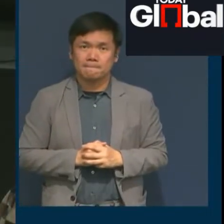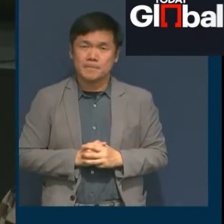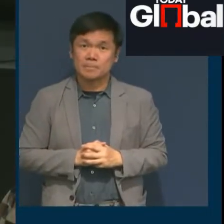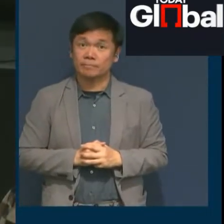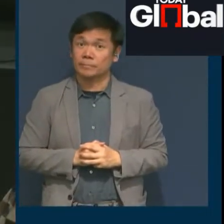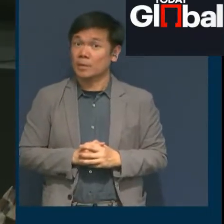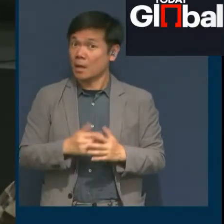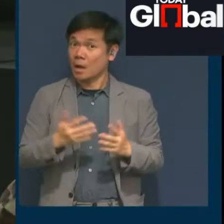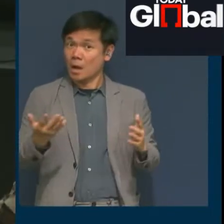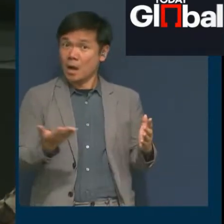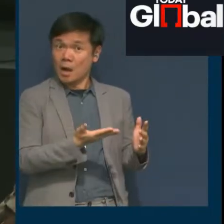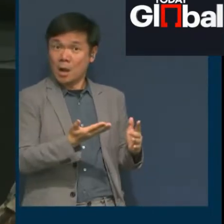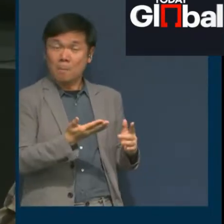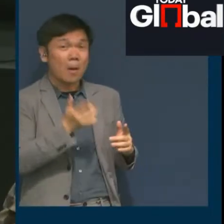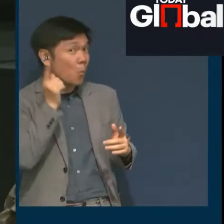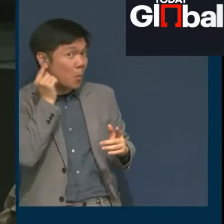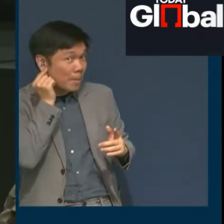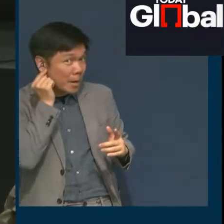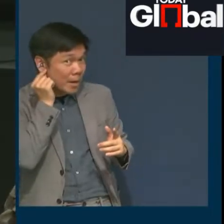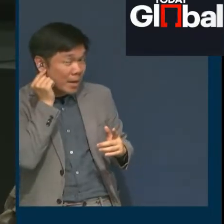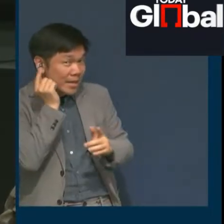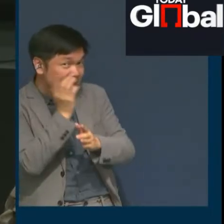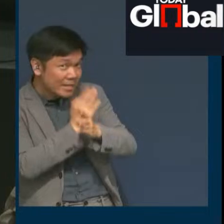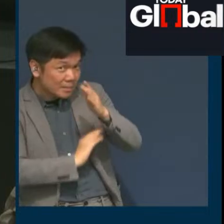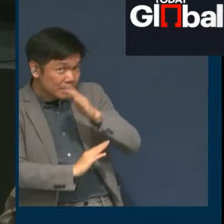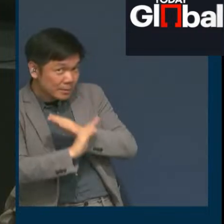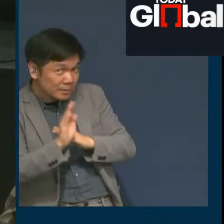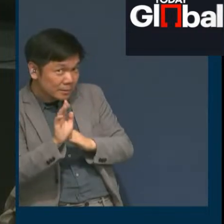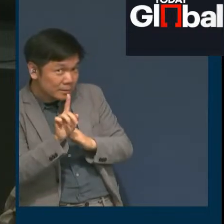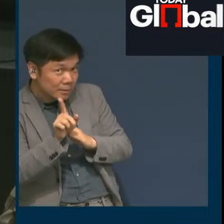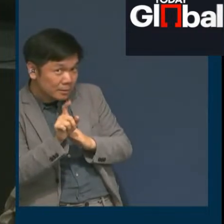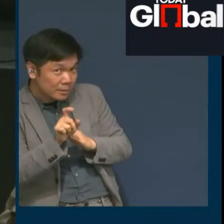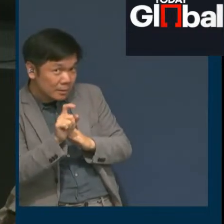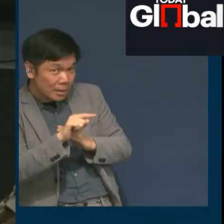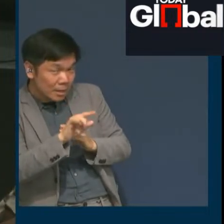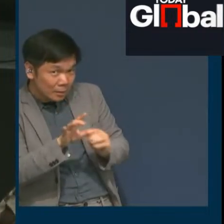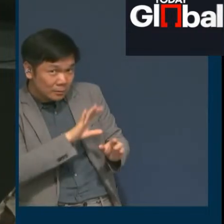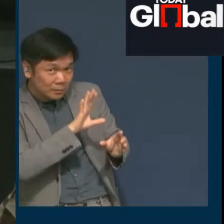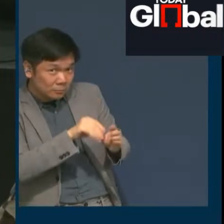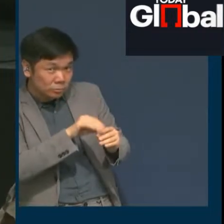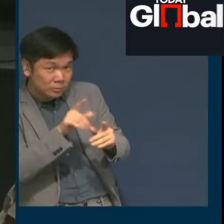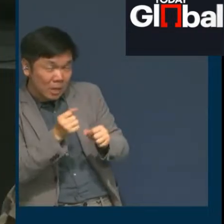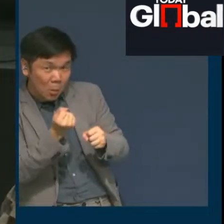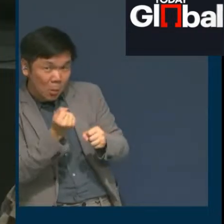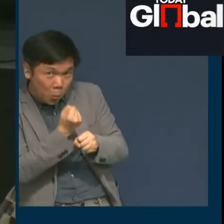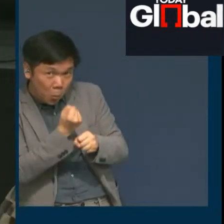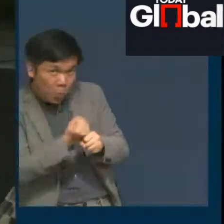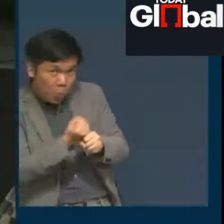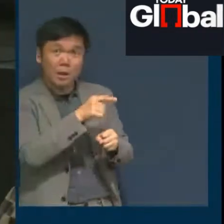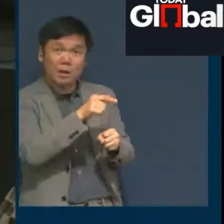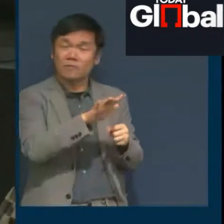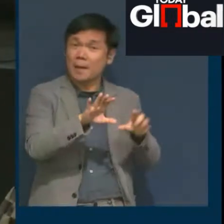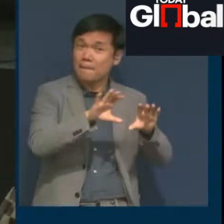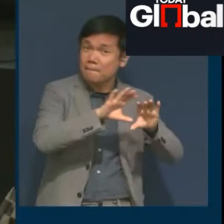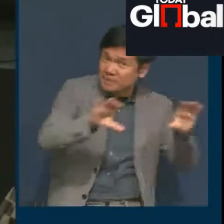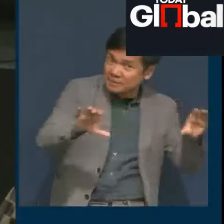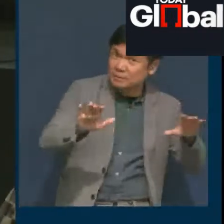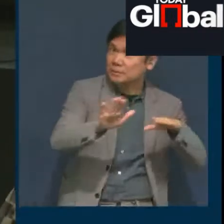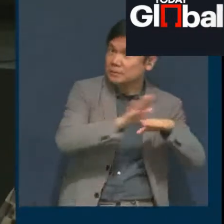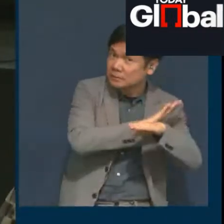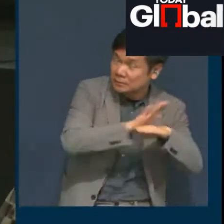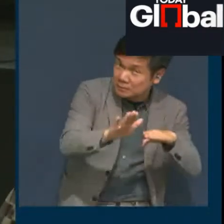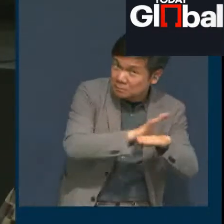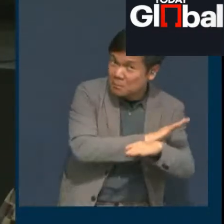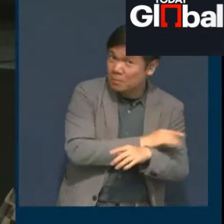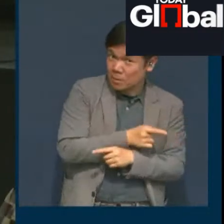of women with disabilities, their role, the quotas in the employment market, especially in the private sector? What